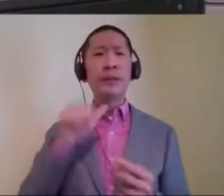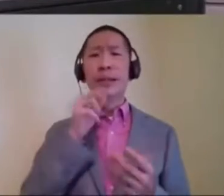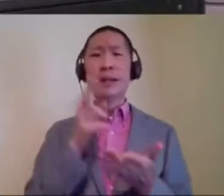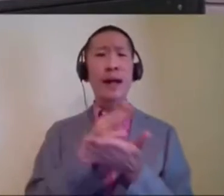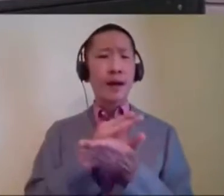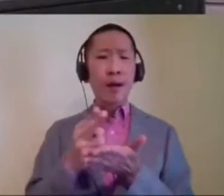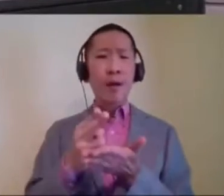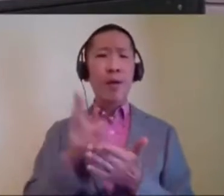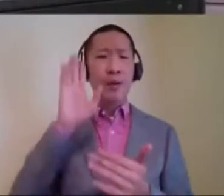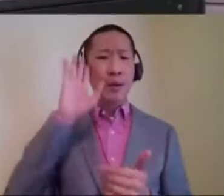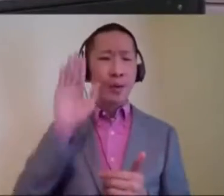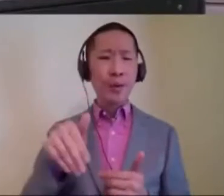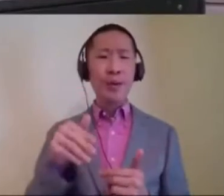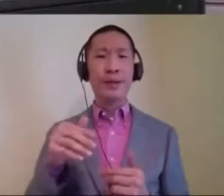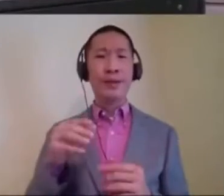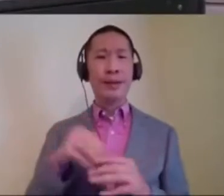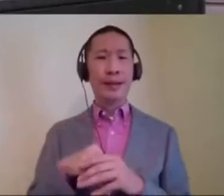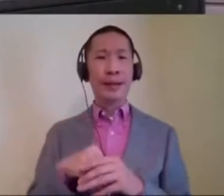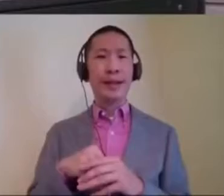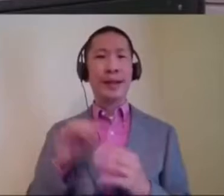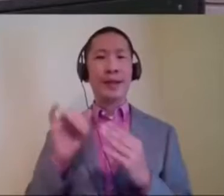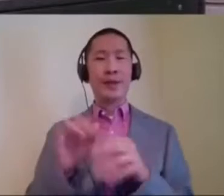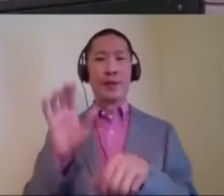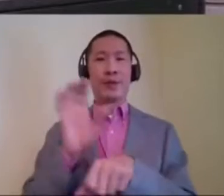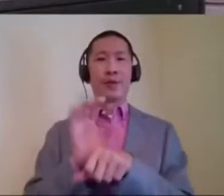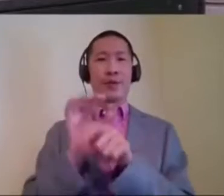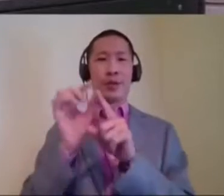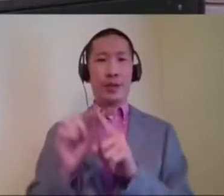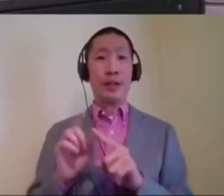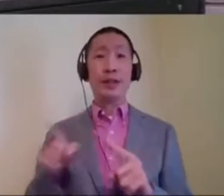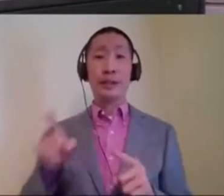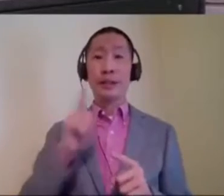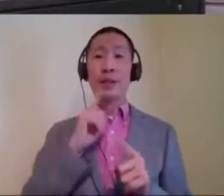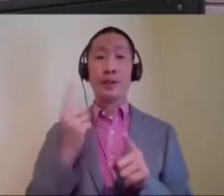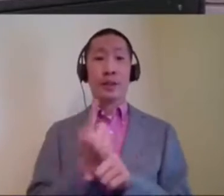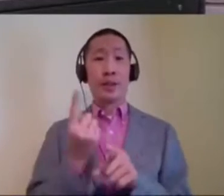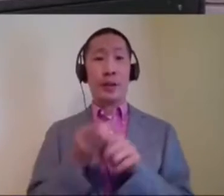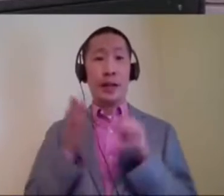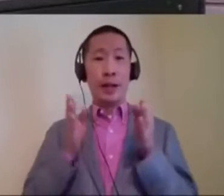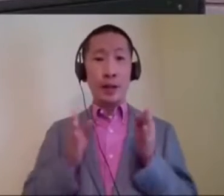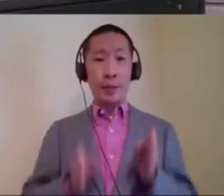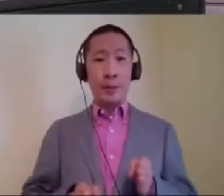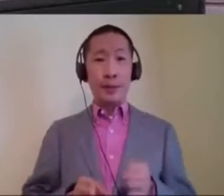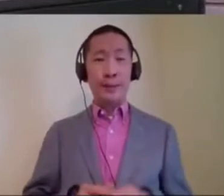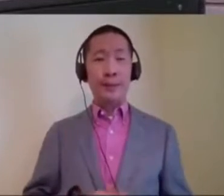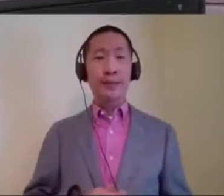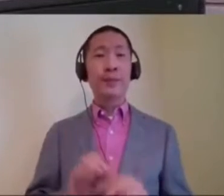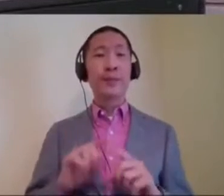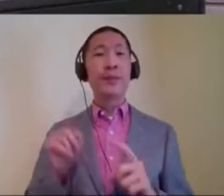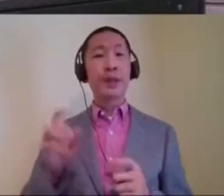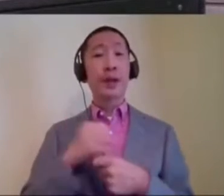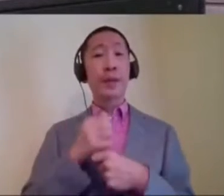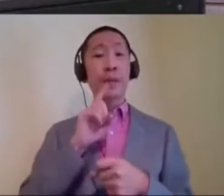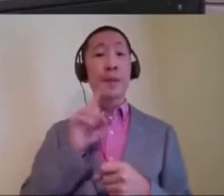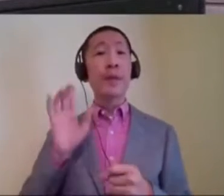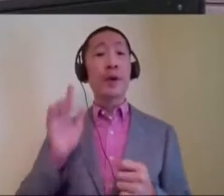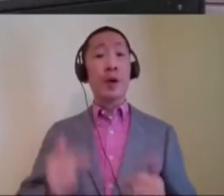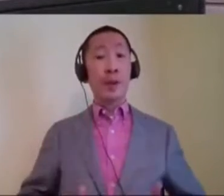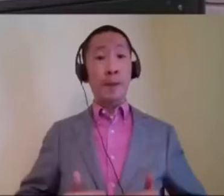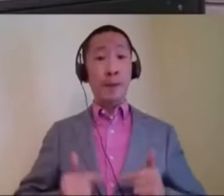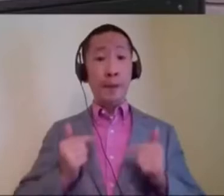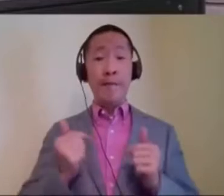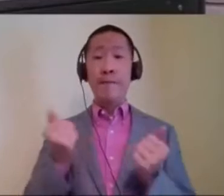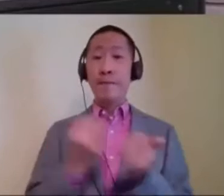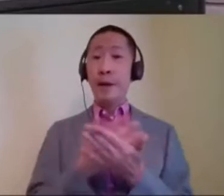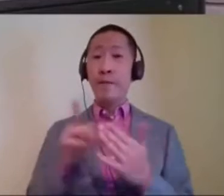and, those church terms. She was a regular person. But she made sure that her life, everything